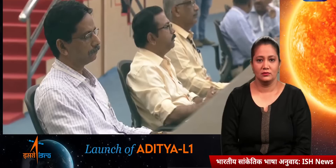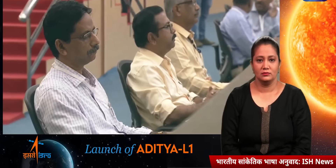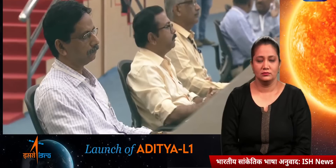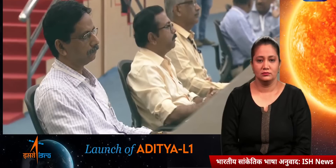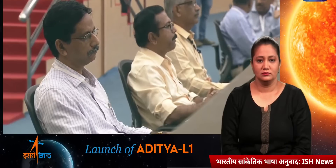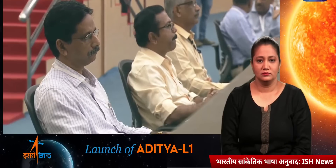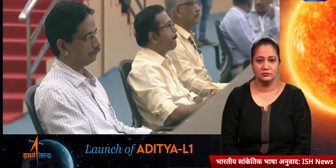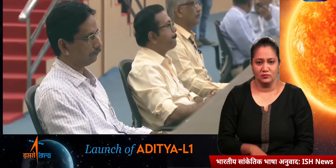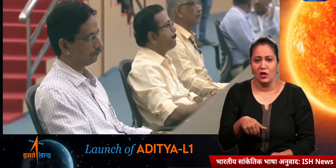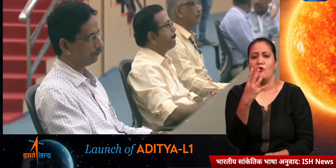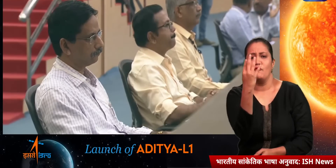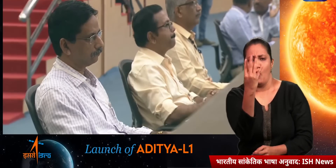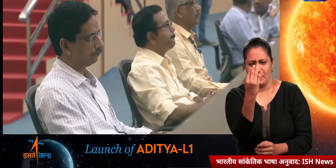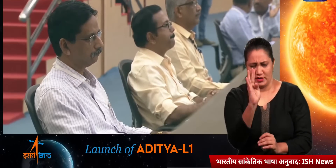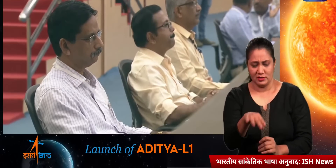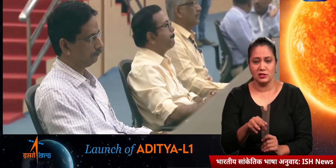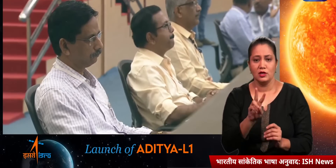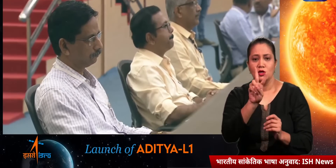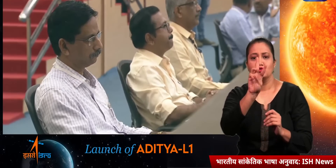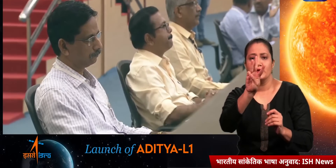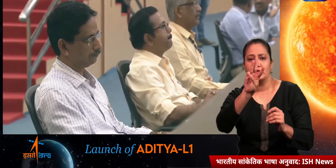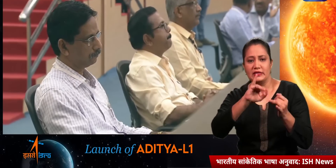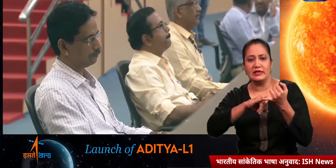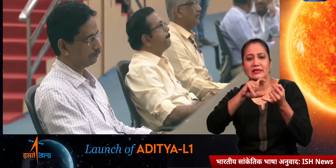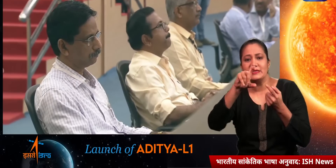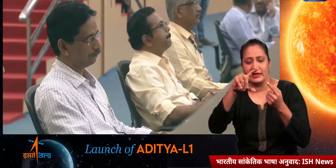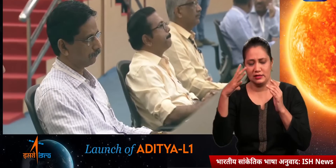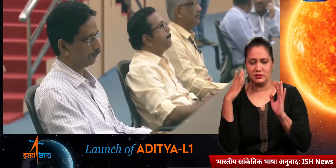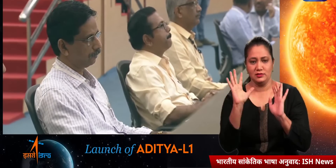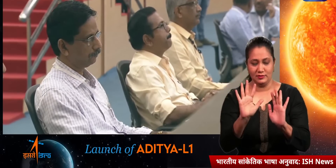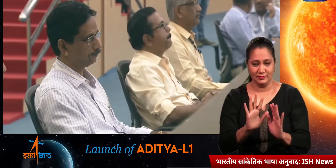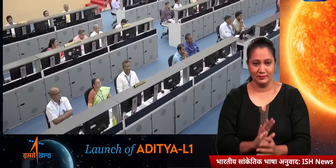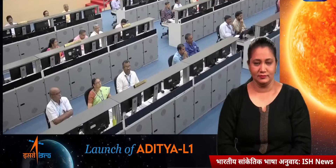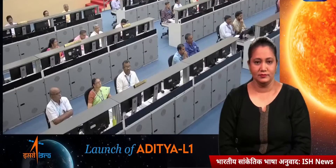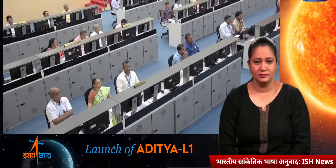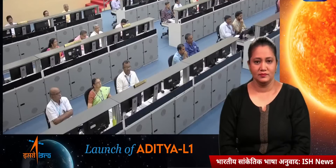We are 4 minutes, 23 seconds to the launch.